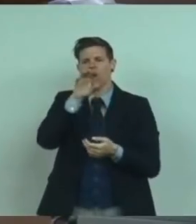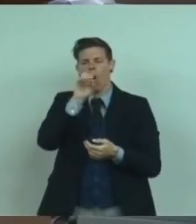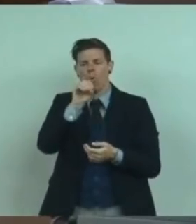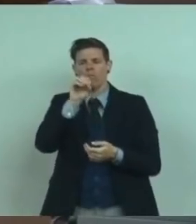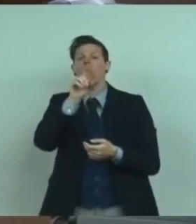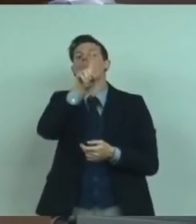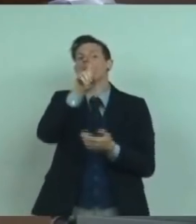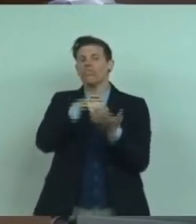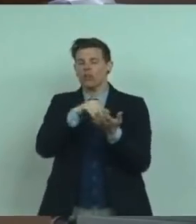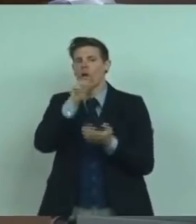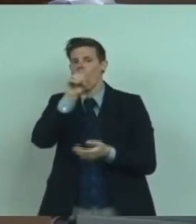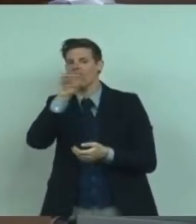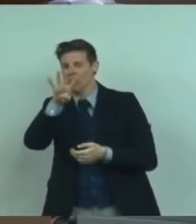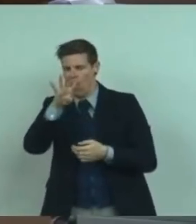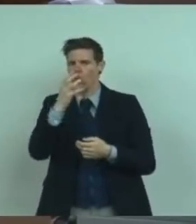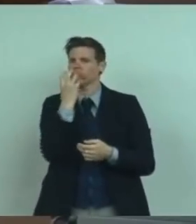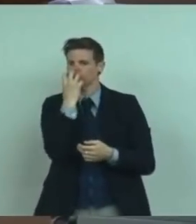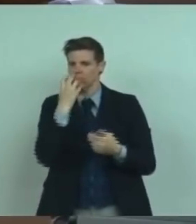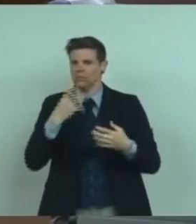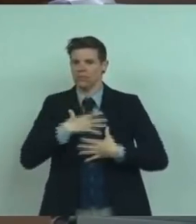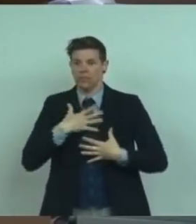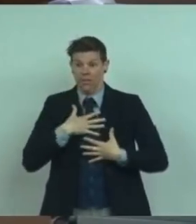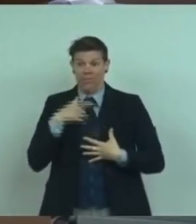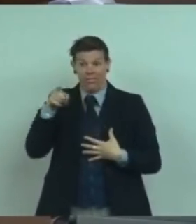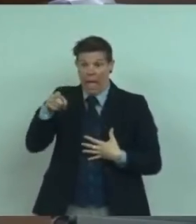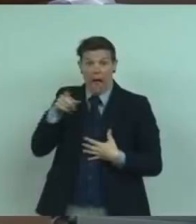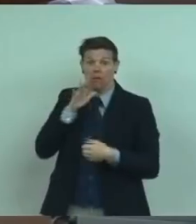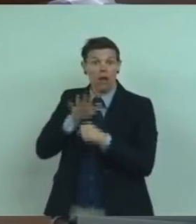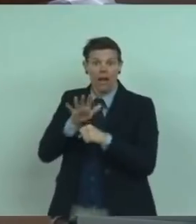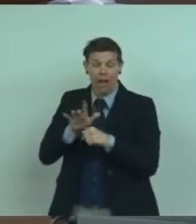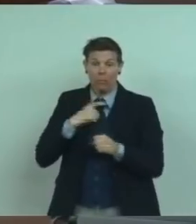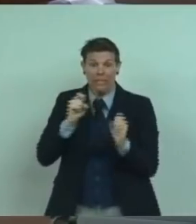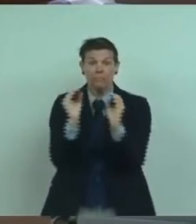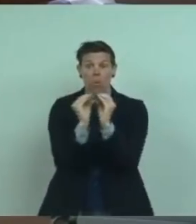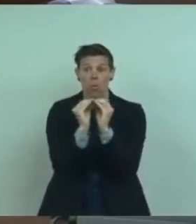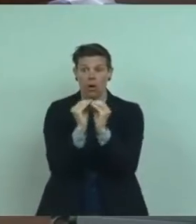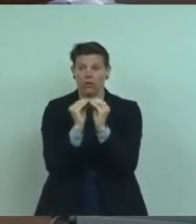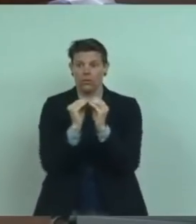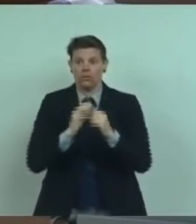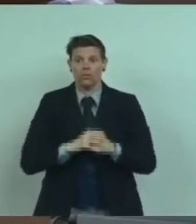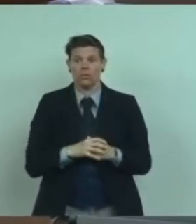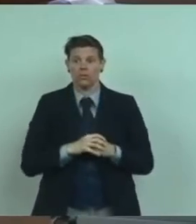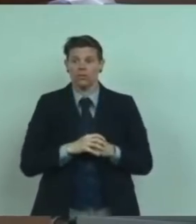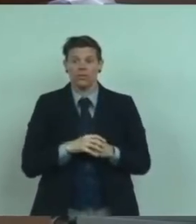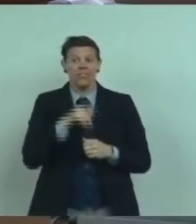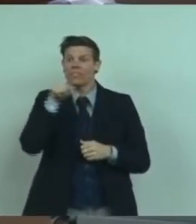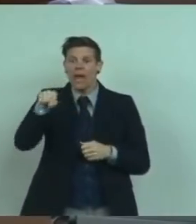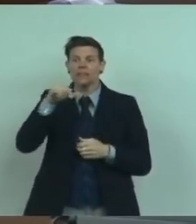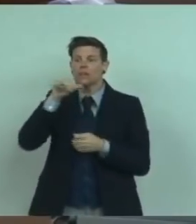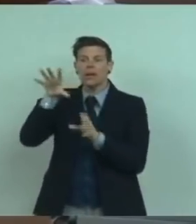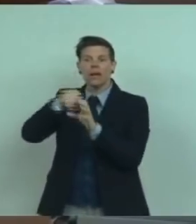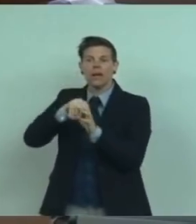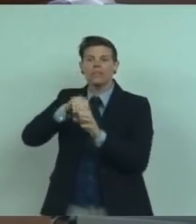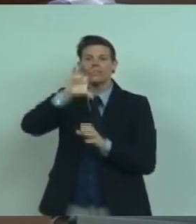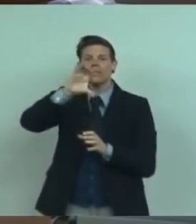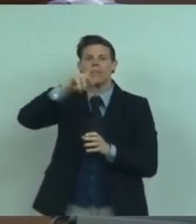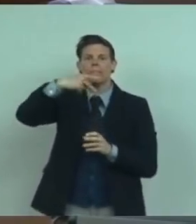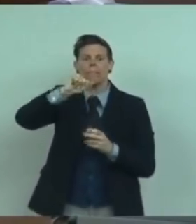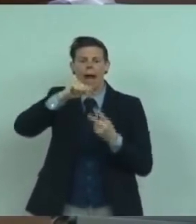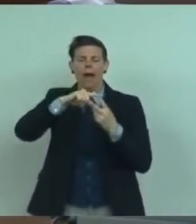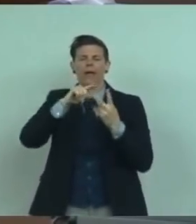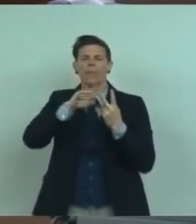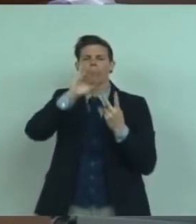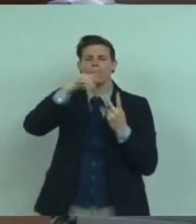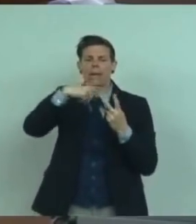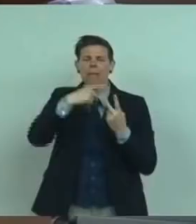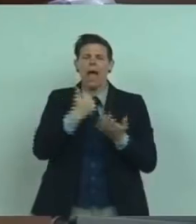CPAP machines, which the Surgeon General of the United States authorized to use for this. Those are easier to come by. Probably